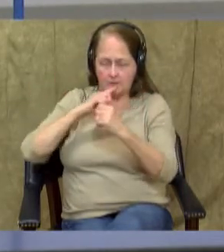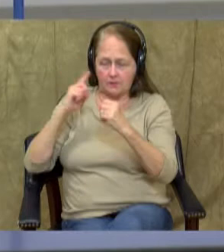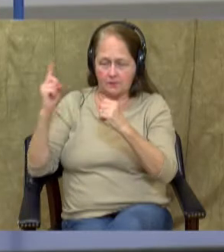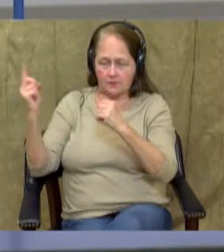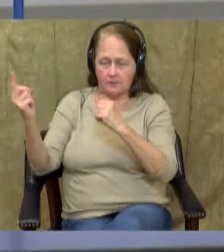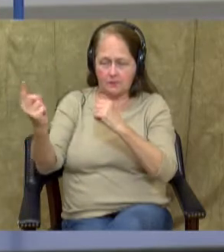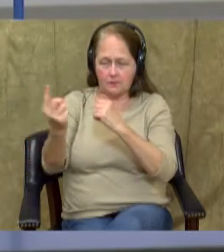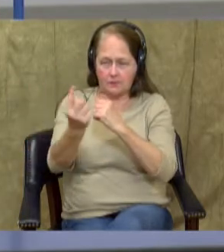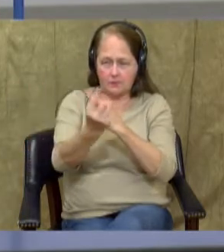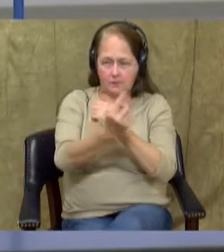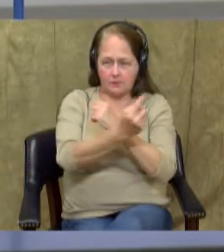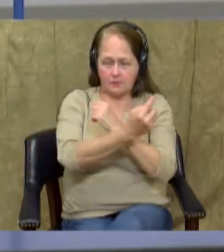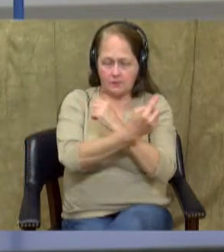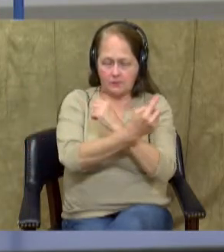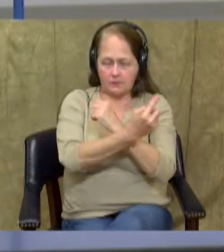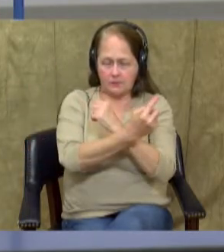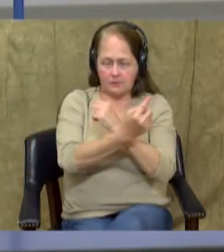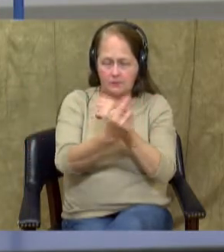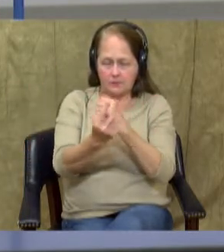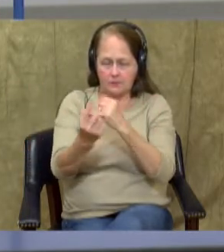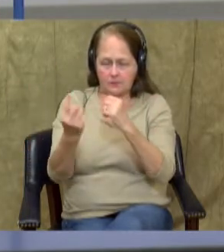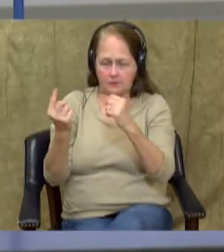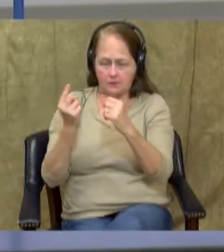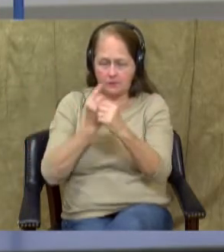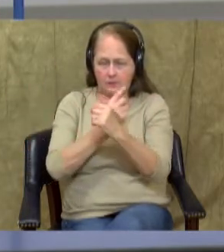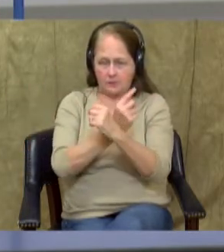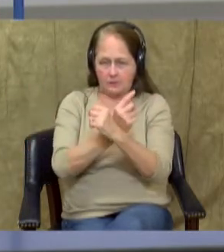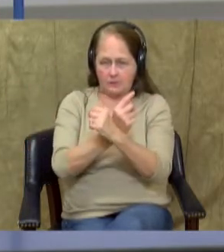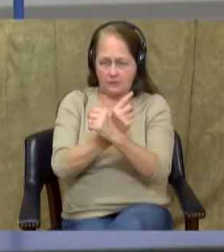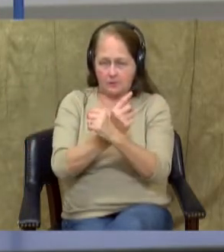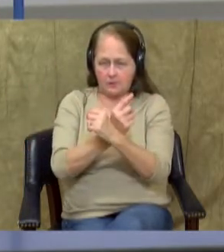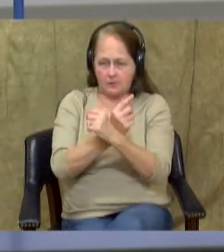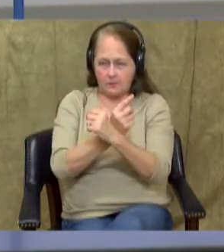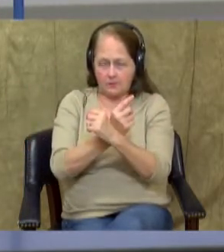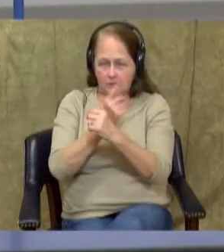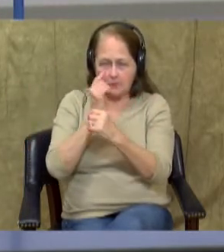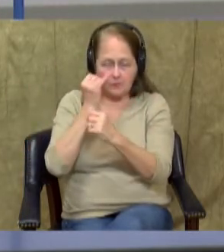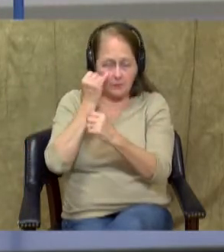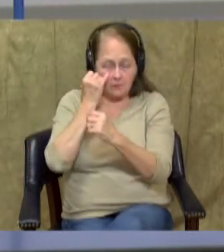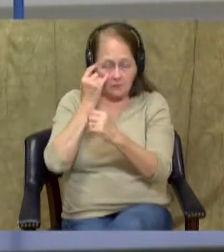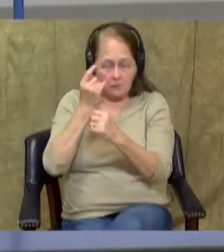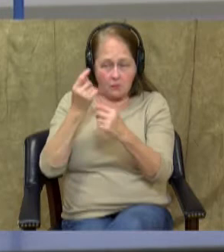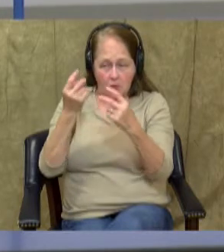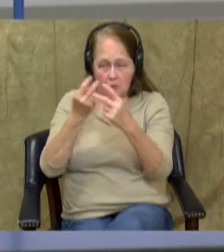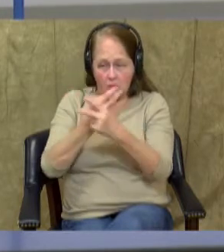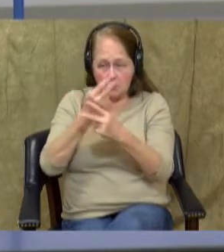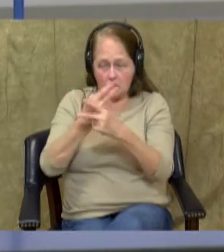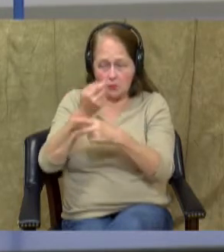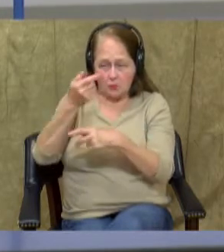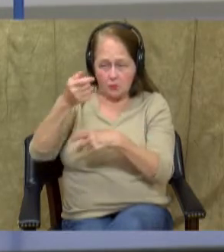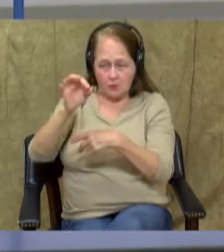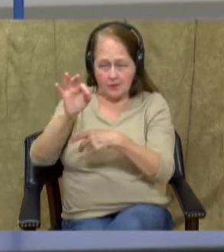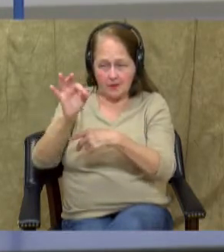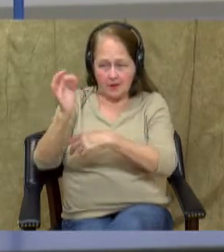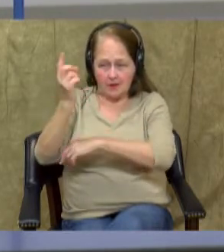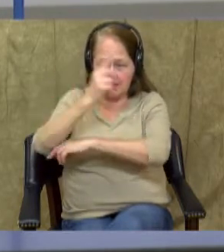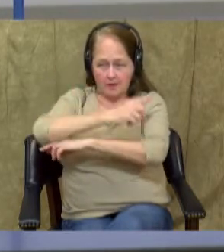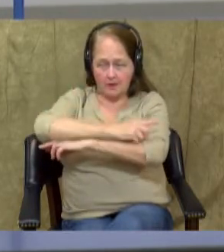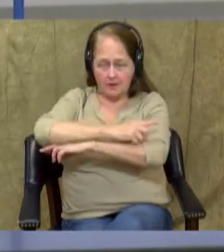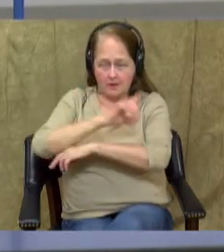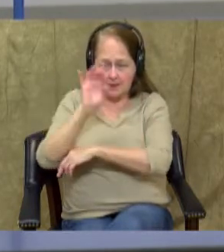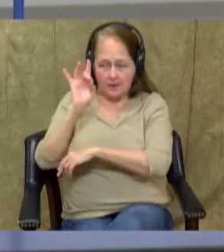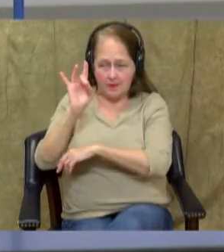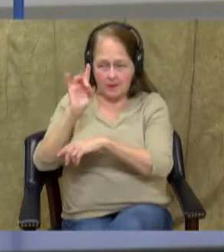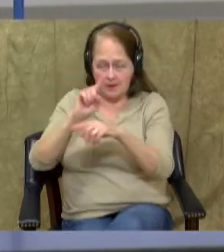one moon to make this entire orbit, if you do the math, 29 days, and there are